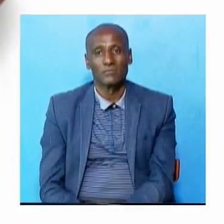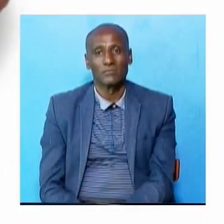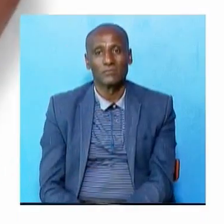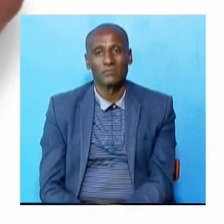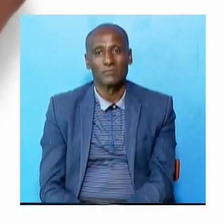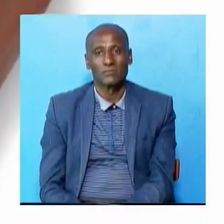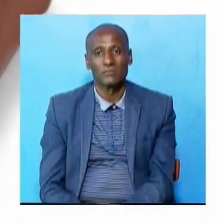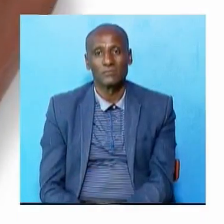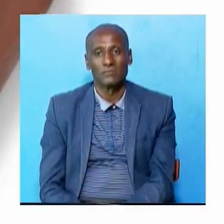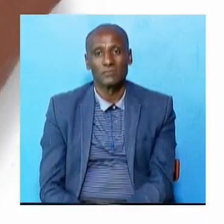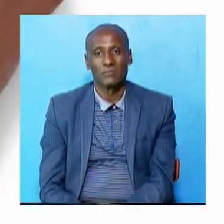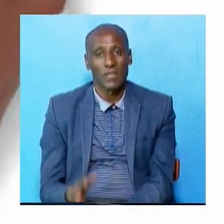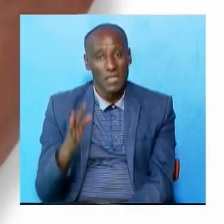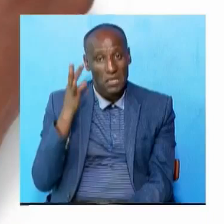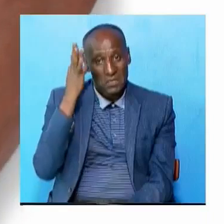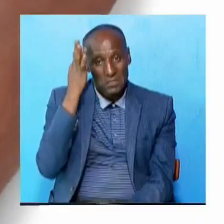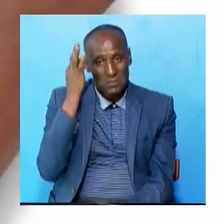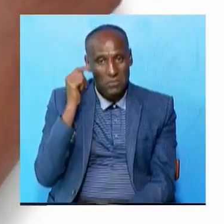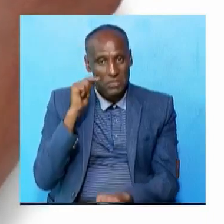A specific time